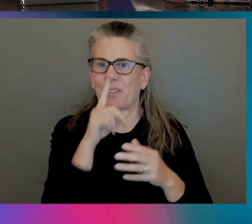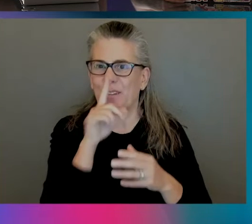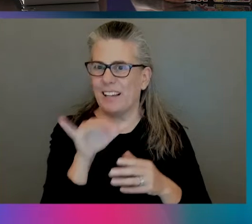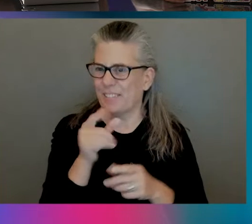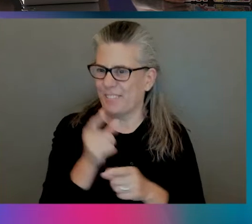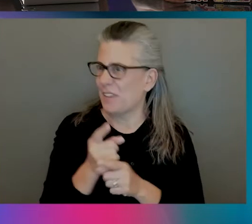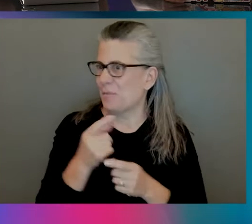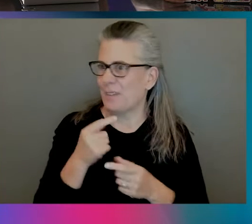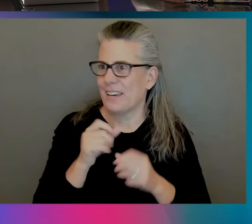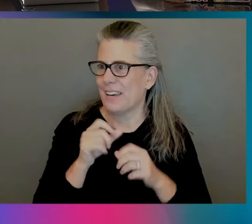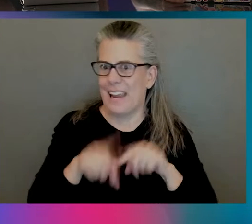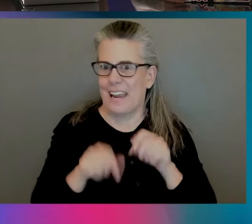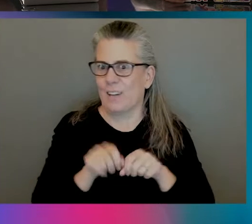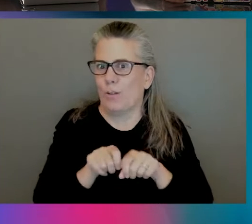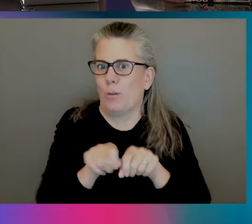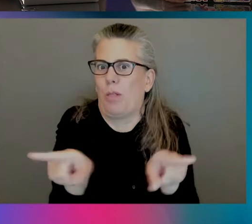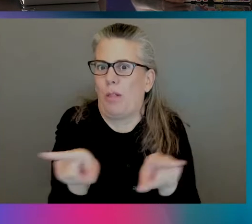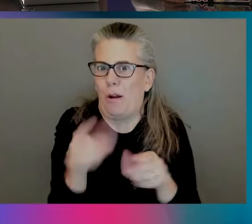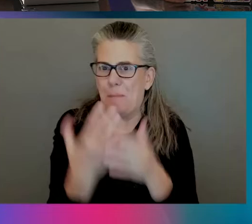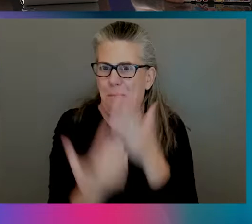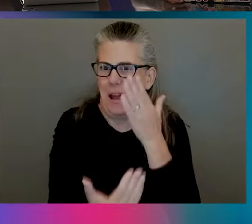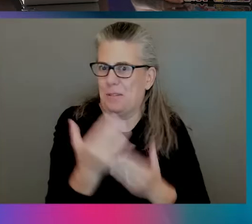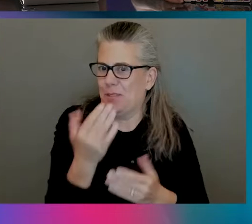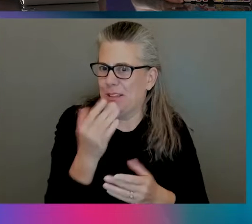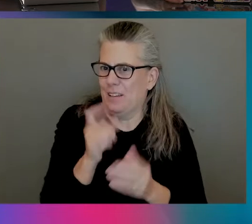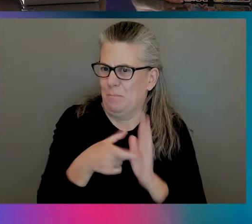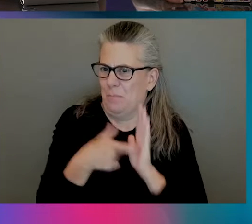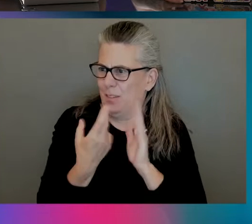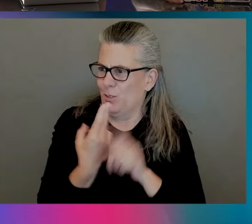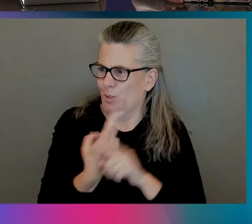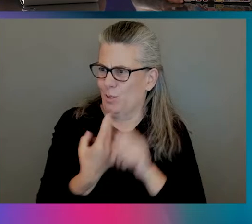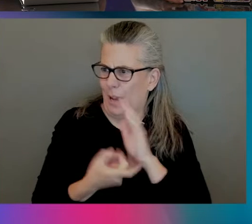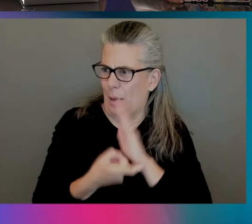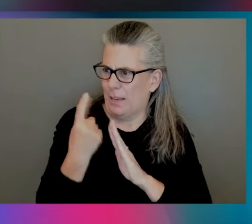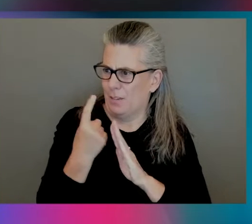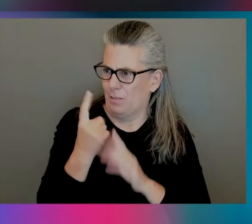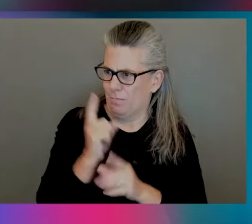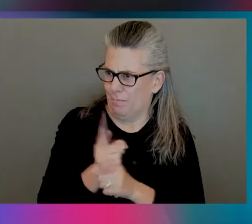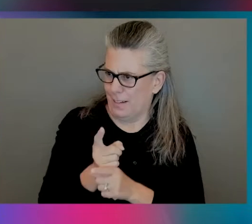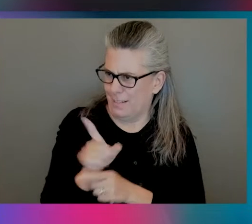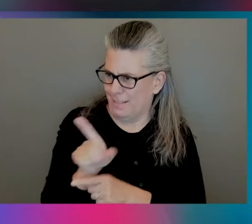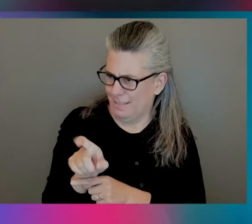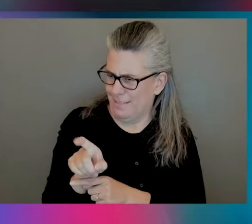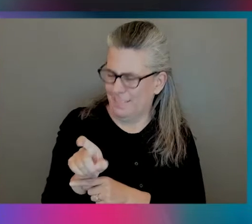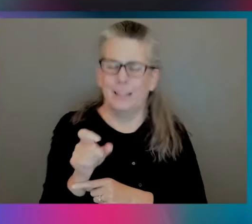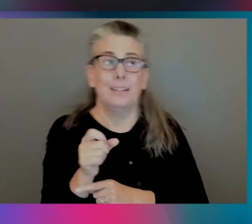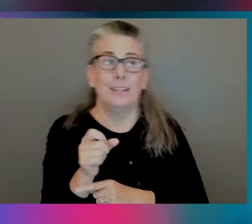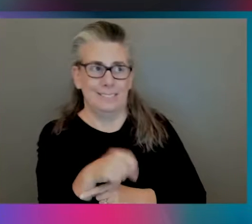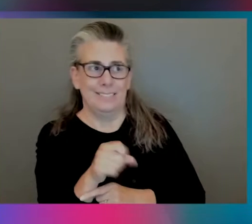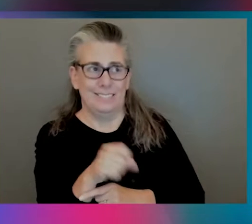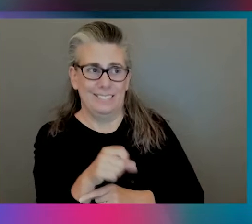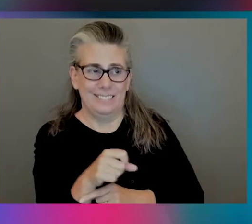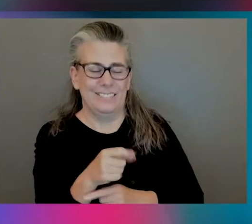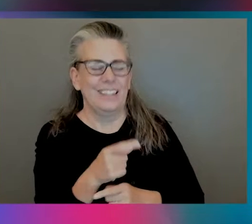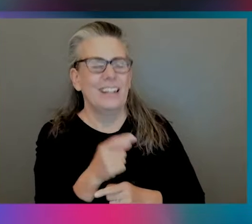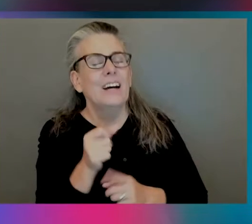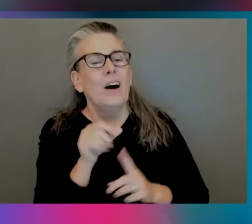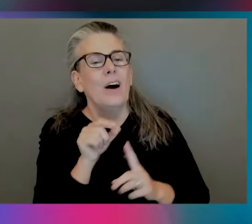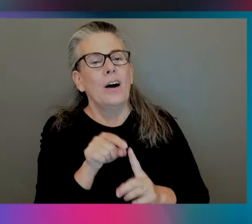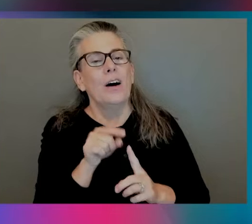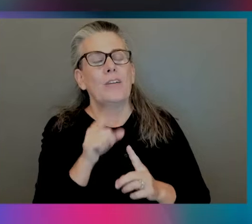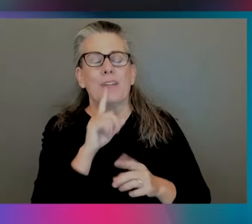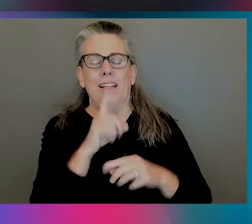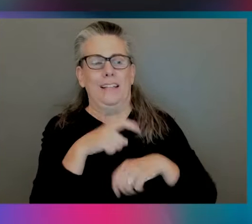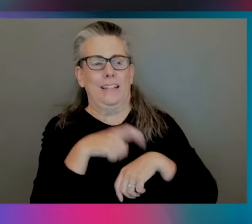we must be using some automation to deploy this whole application, right? Okay. Yeah. So the timing worked out great.